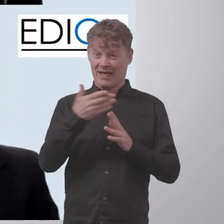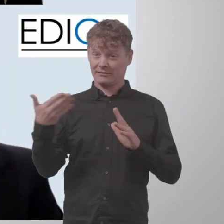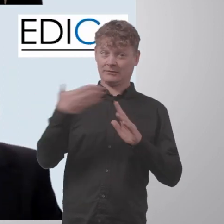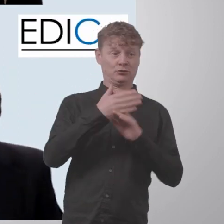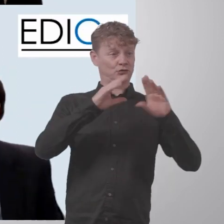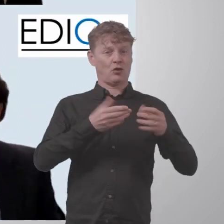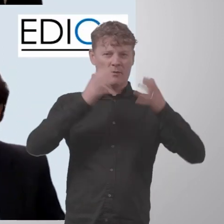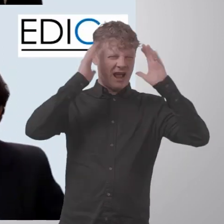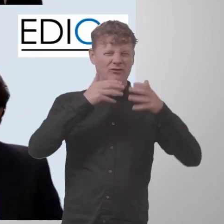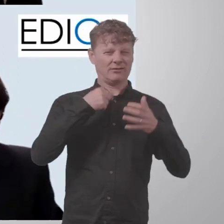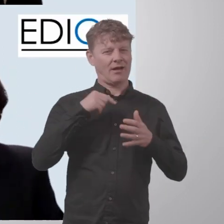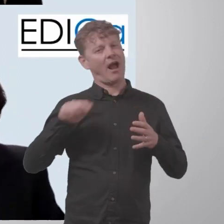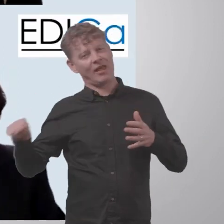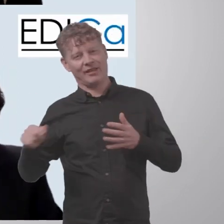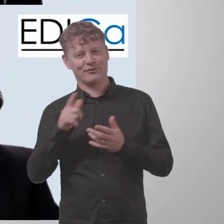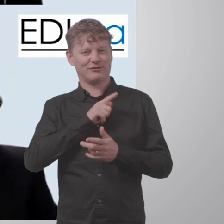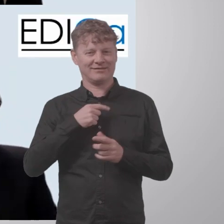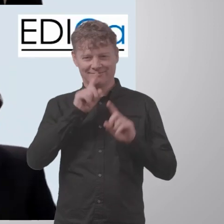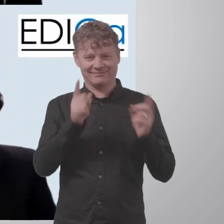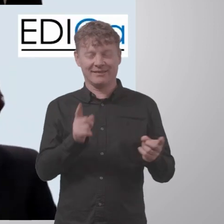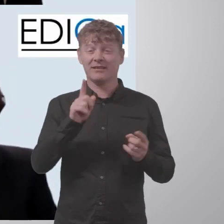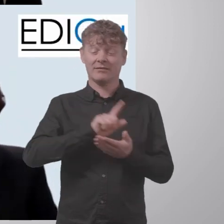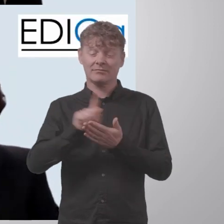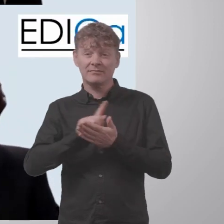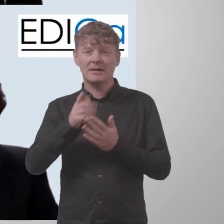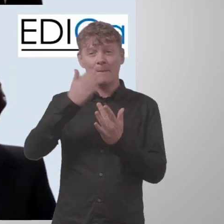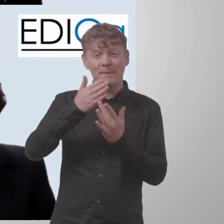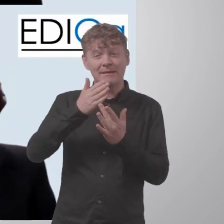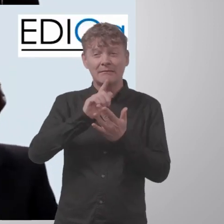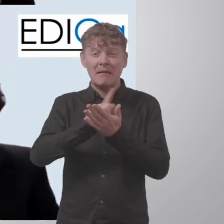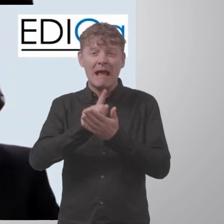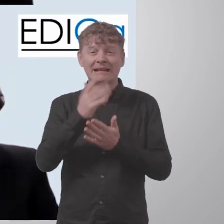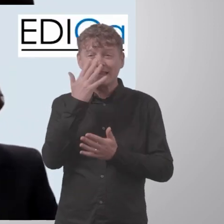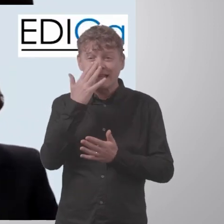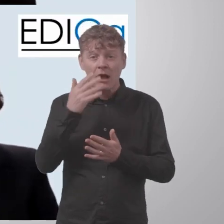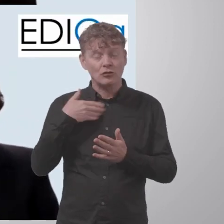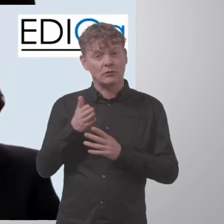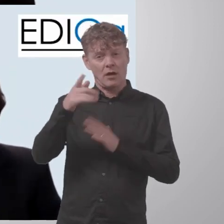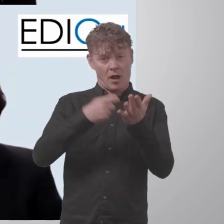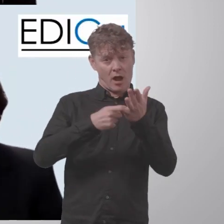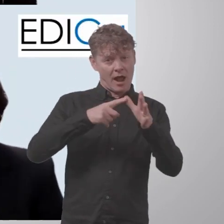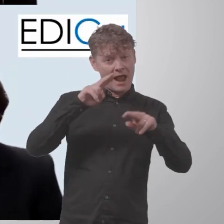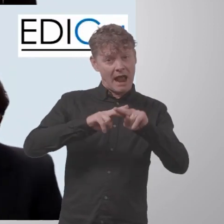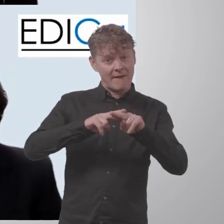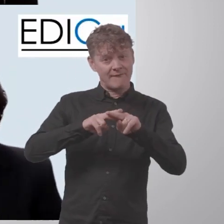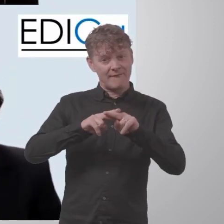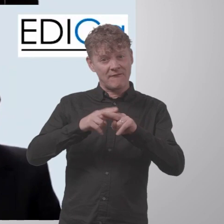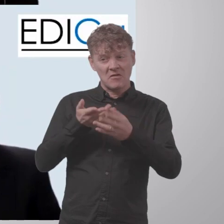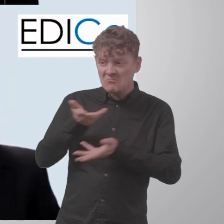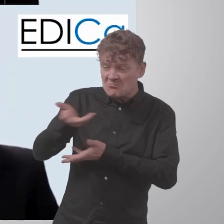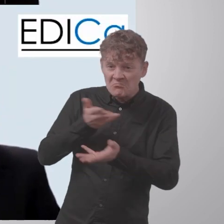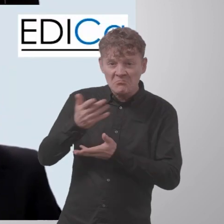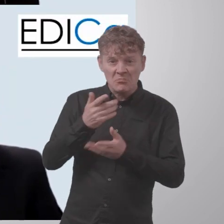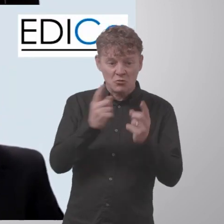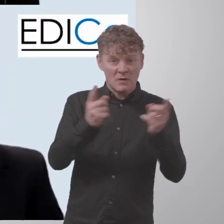late teens, I went to an RAF recruiting office to look at going to the RAF when I graduated from university. And he